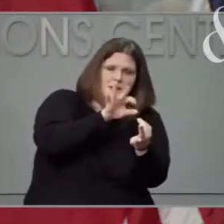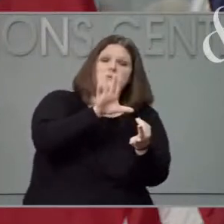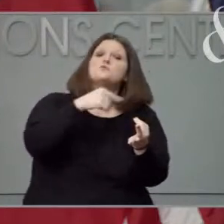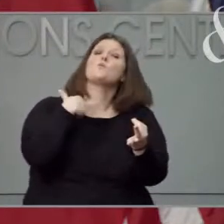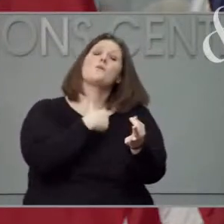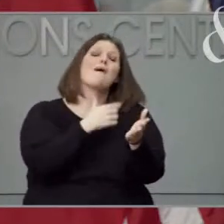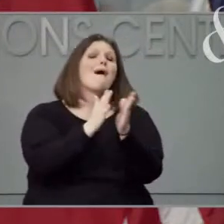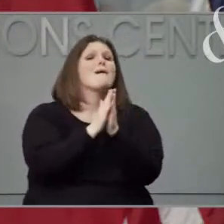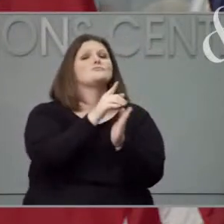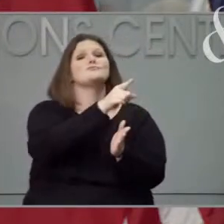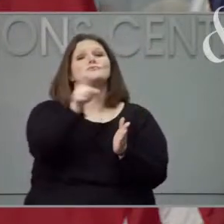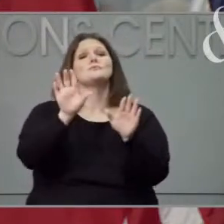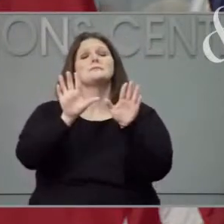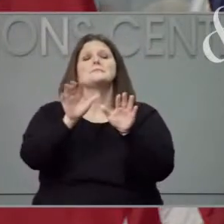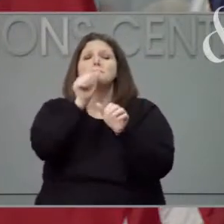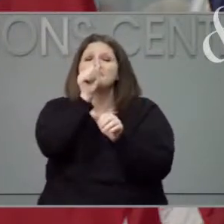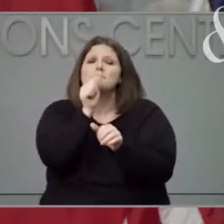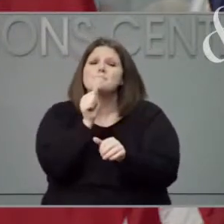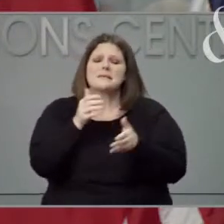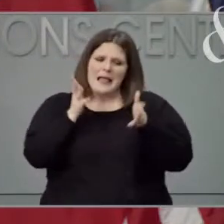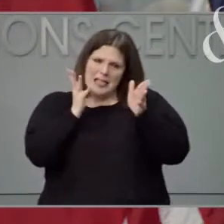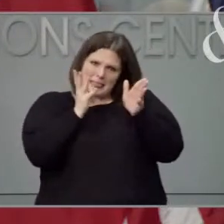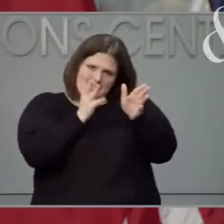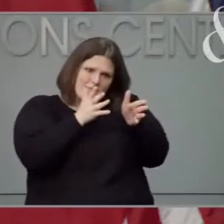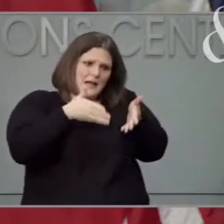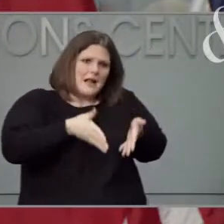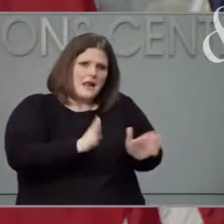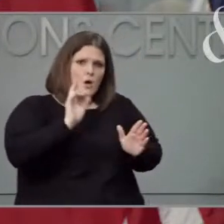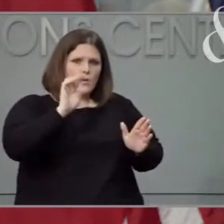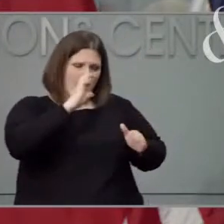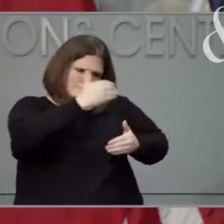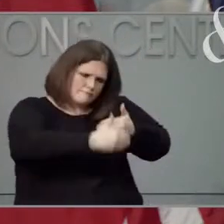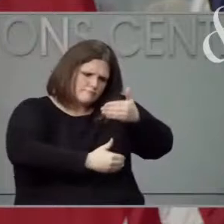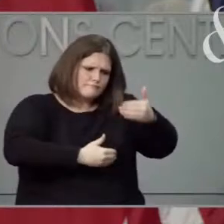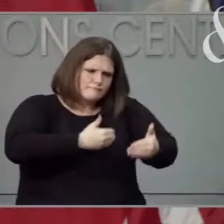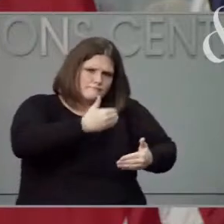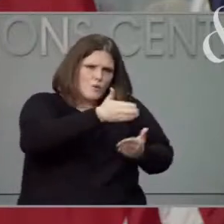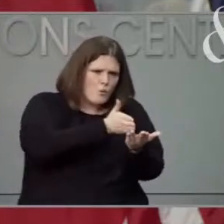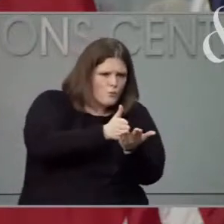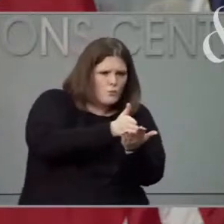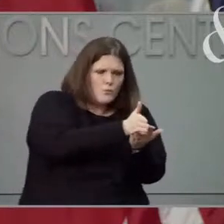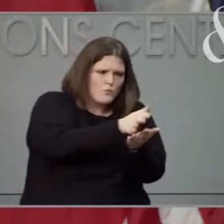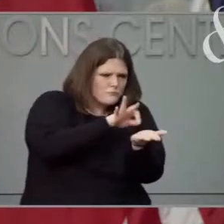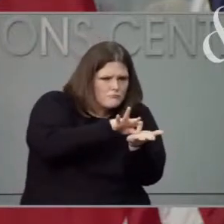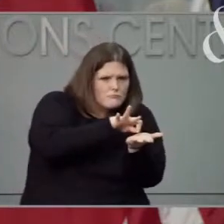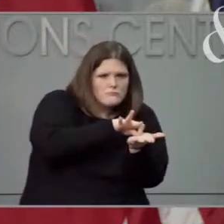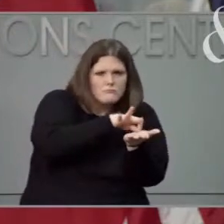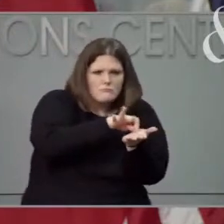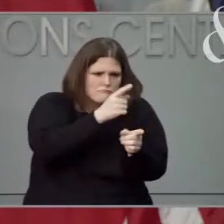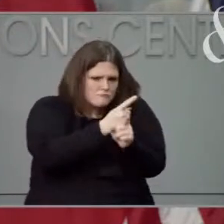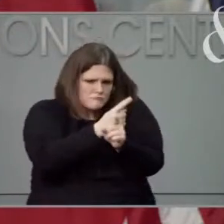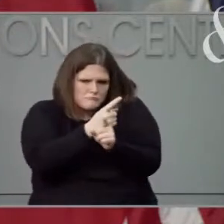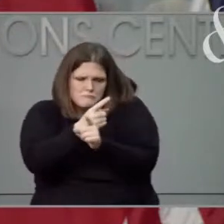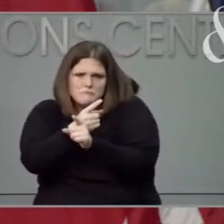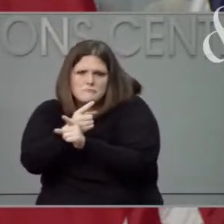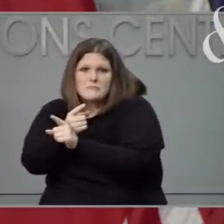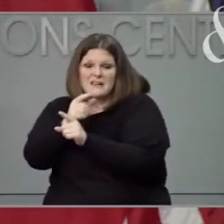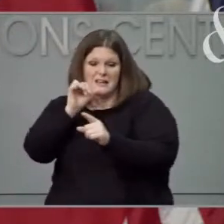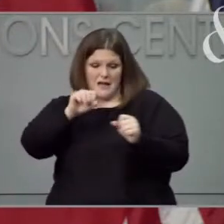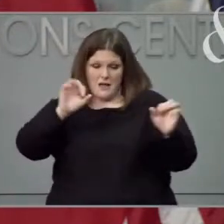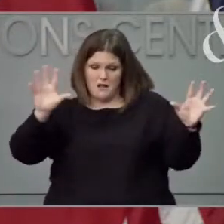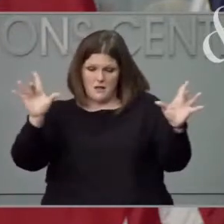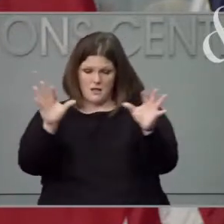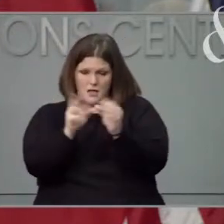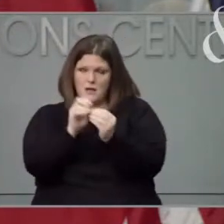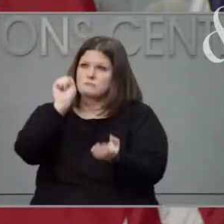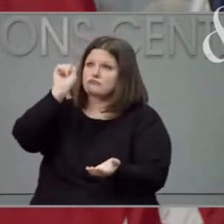the process happen just as it has in previous elections. And with that, we will be able to ensure an accurate and fair election